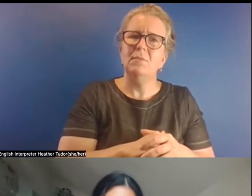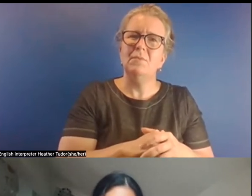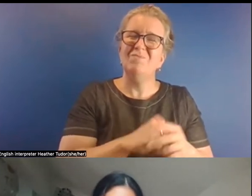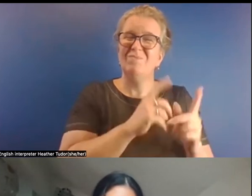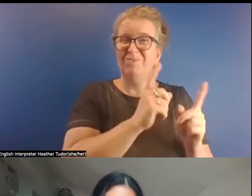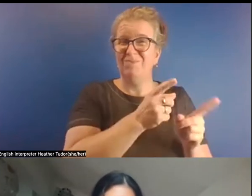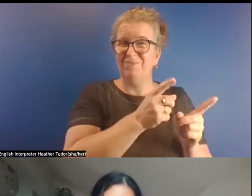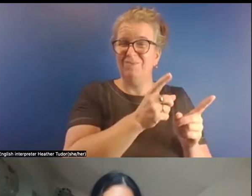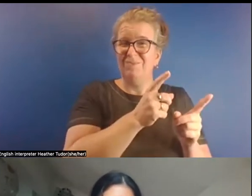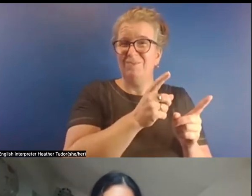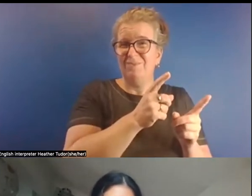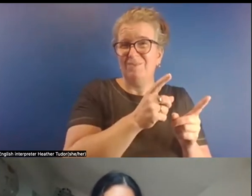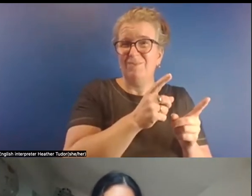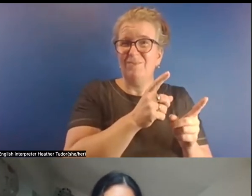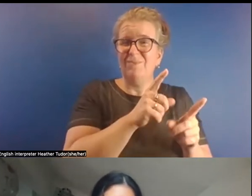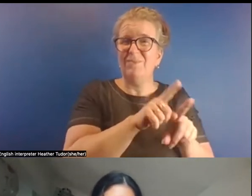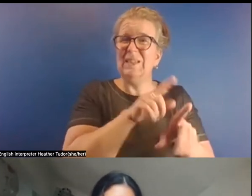pure